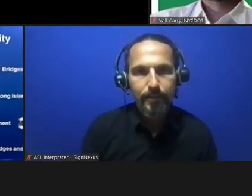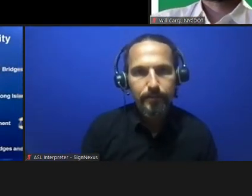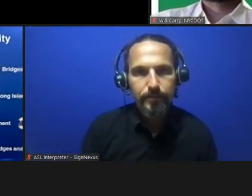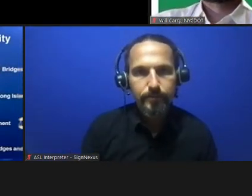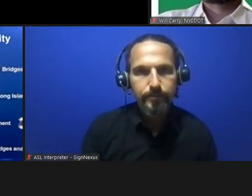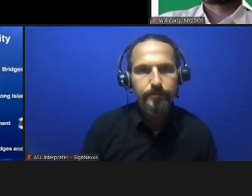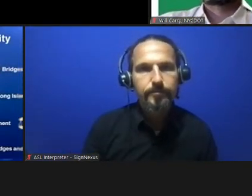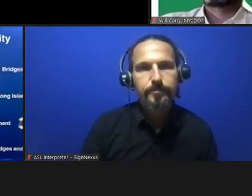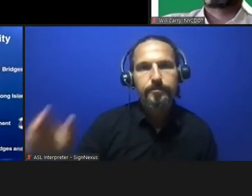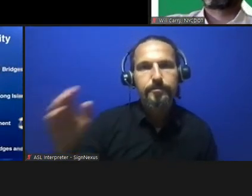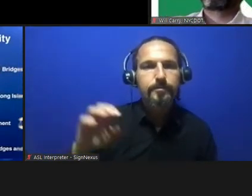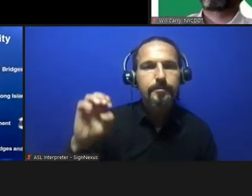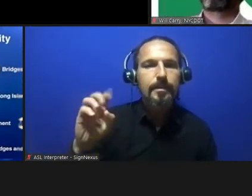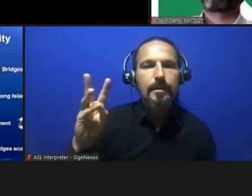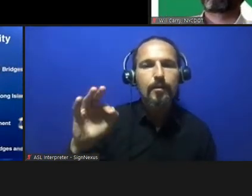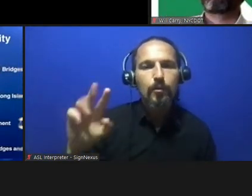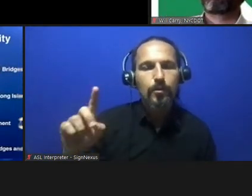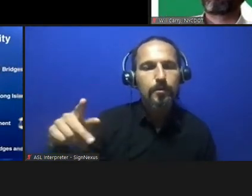edward